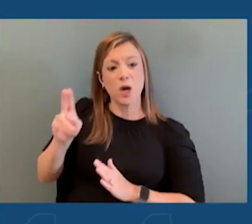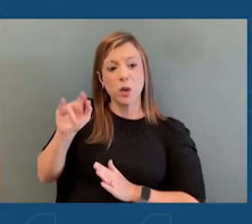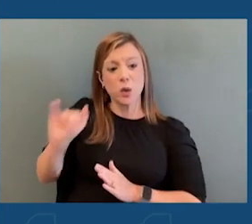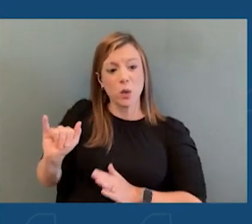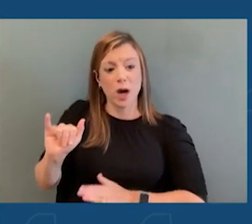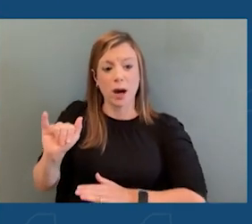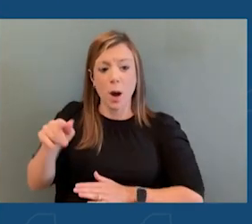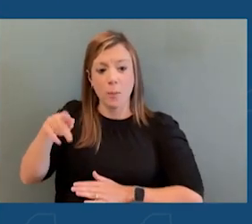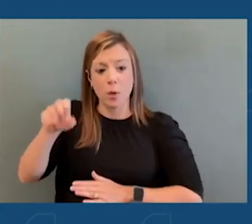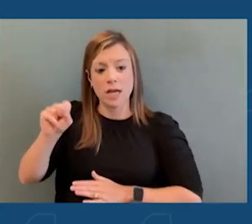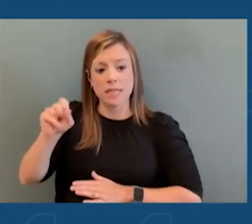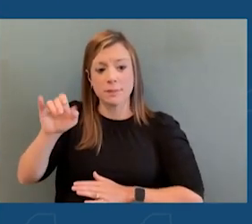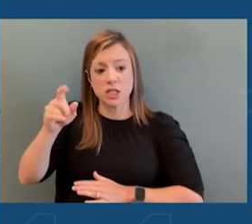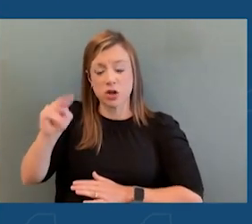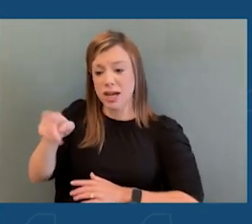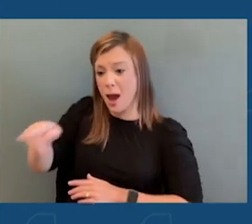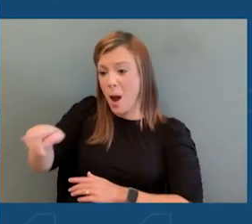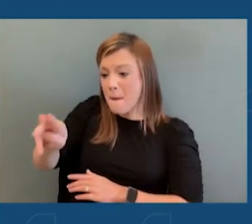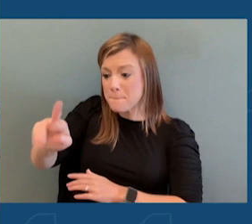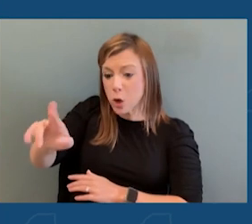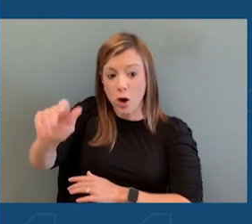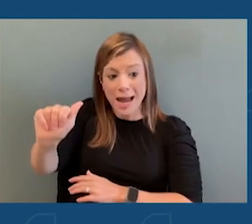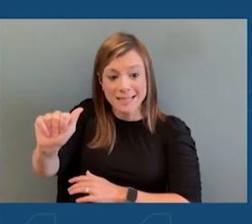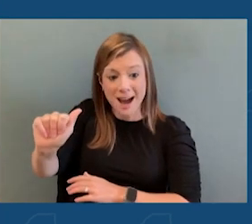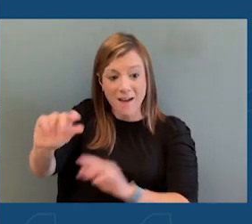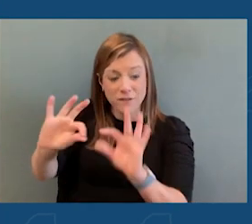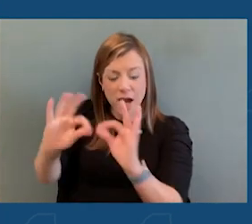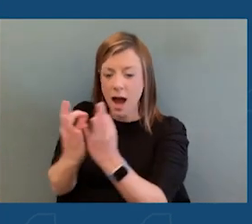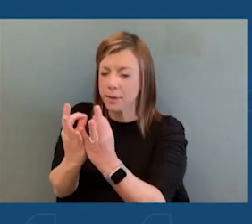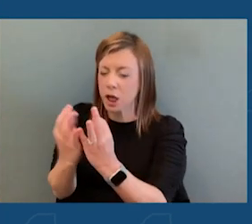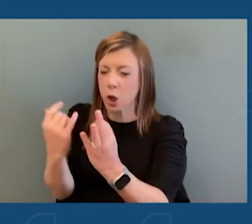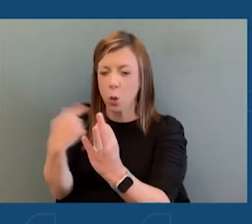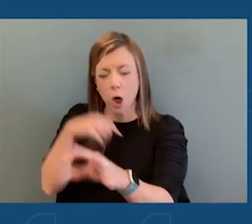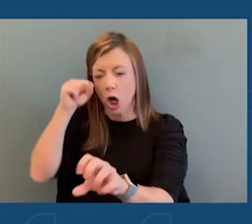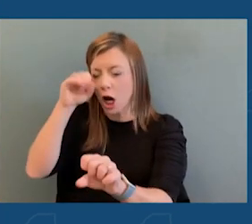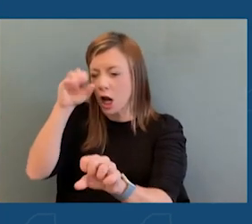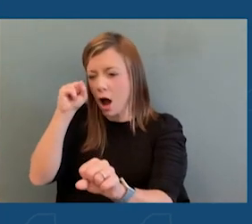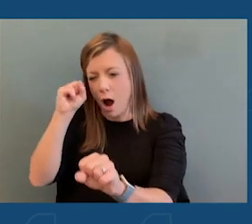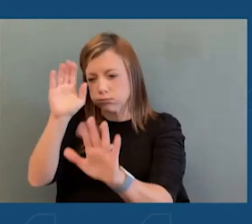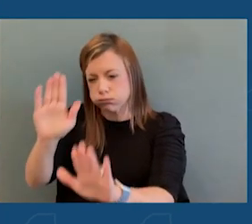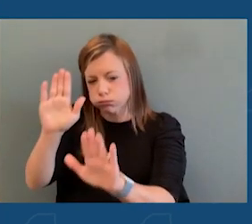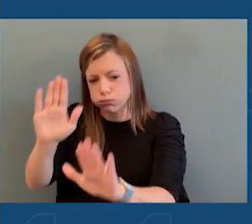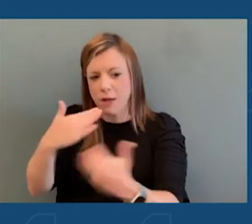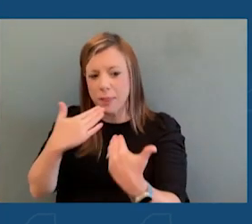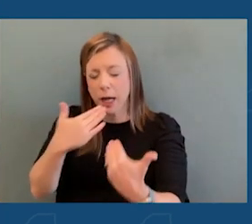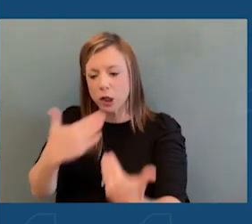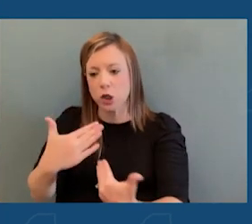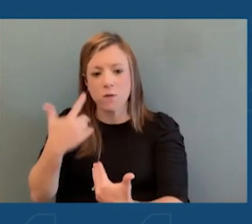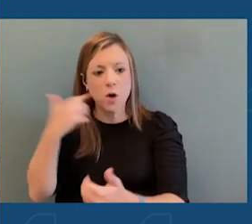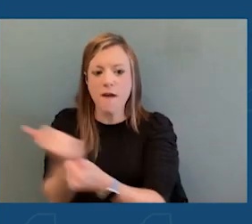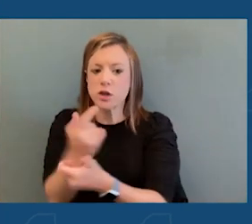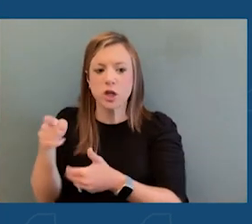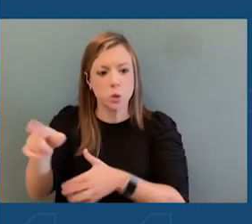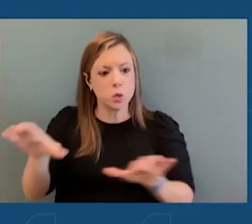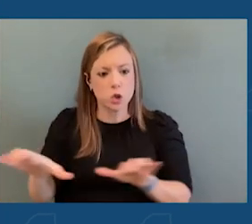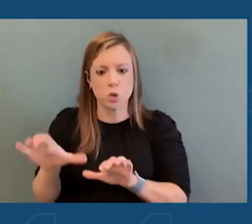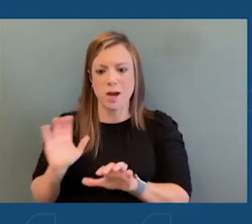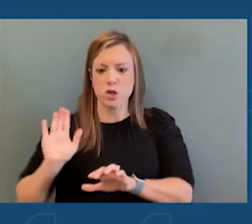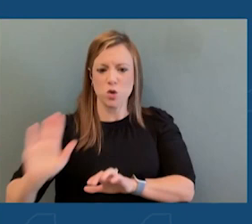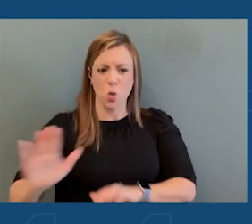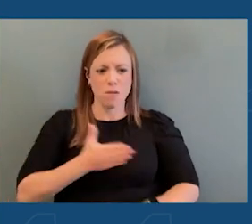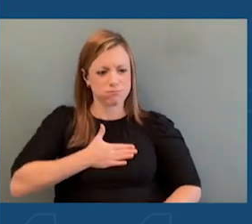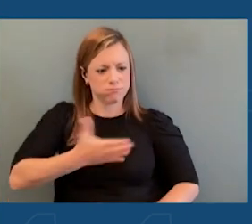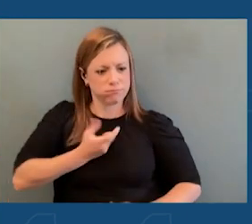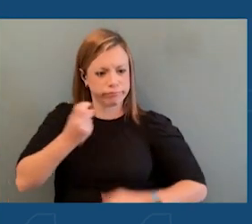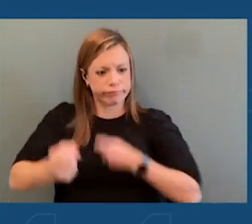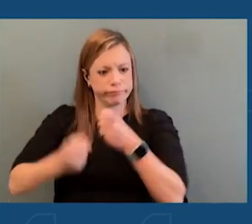we are in awe of you for everything you do, and thank you for your leadership and philanthropy, and also the private sector. We